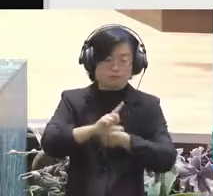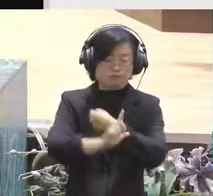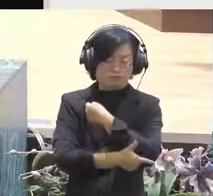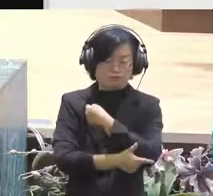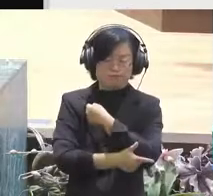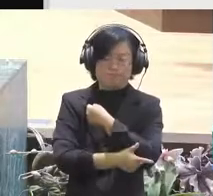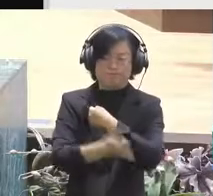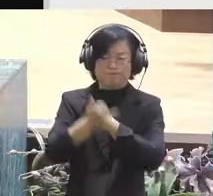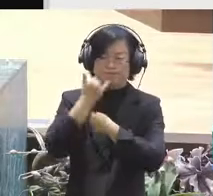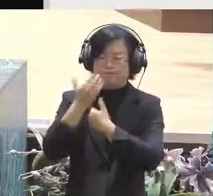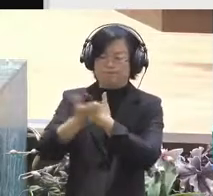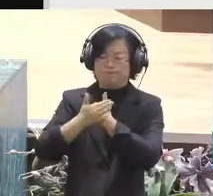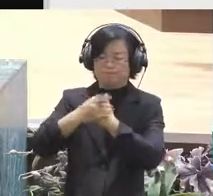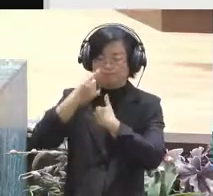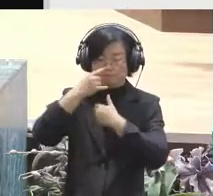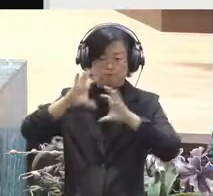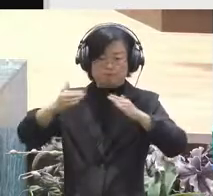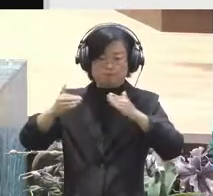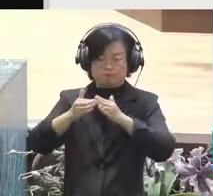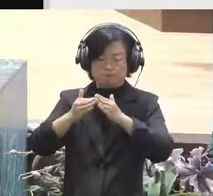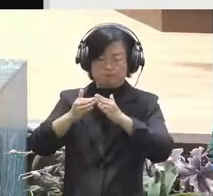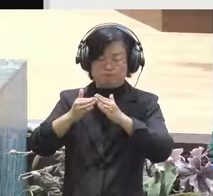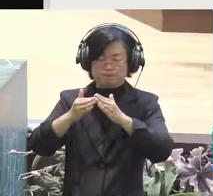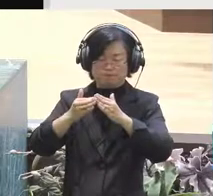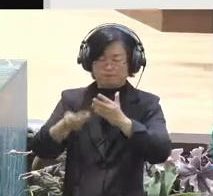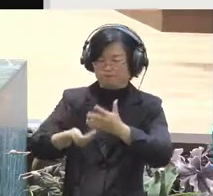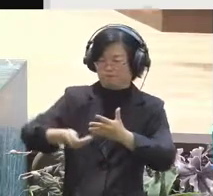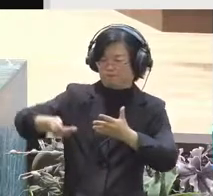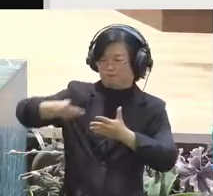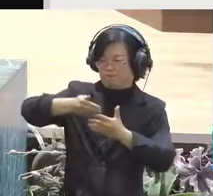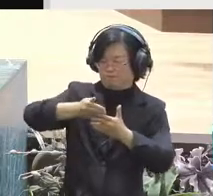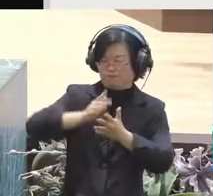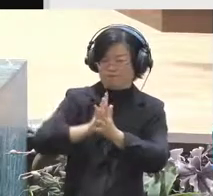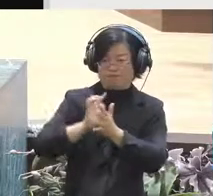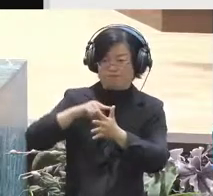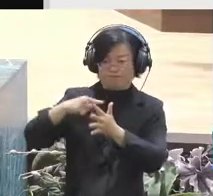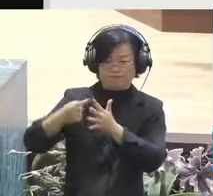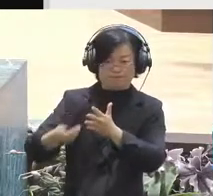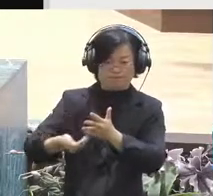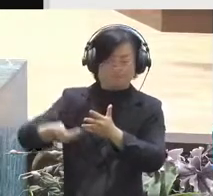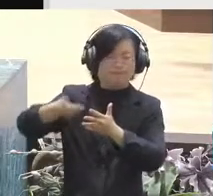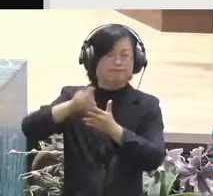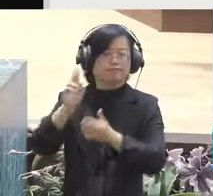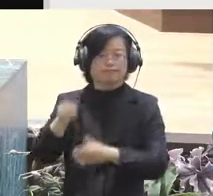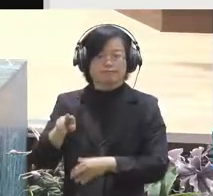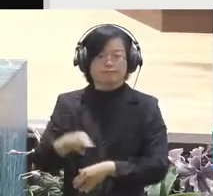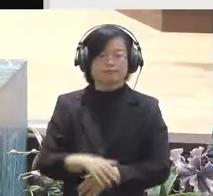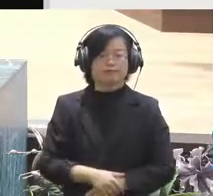is the need for this open government inside the governance model?